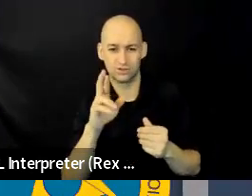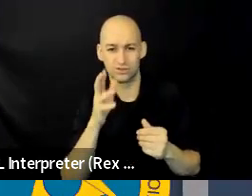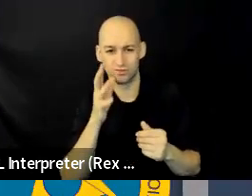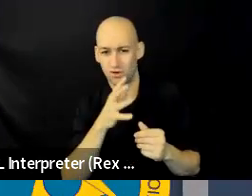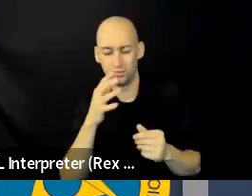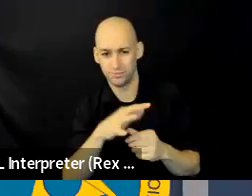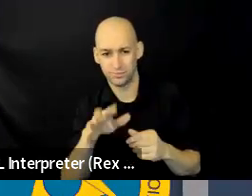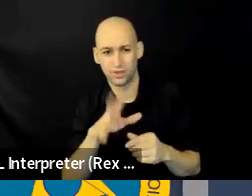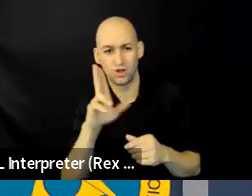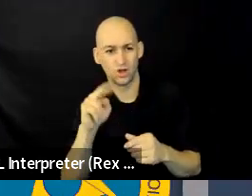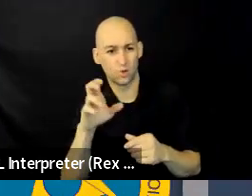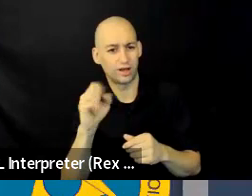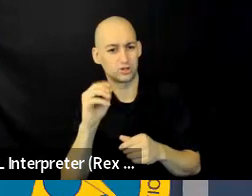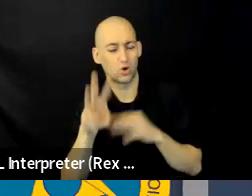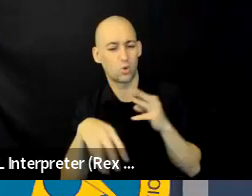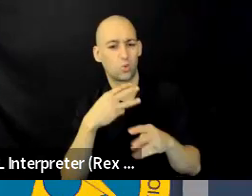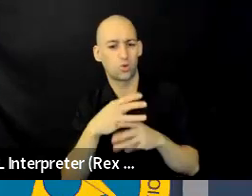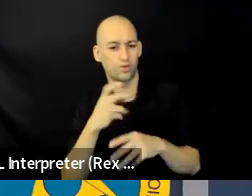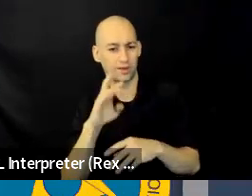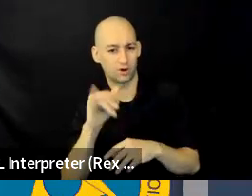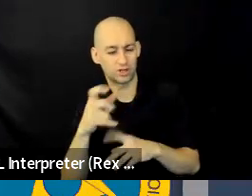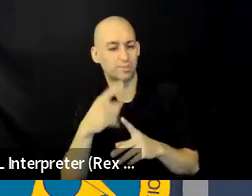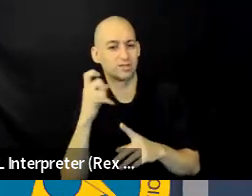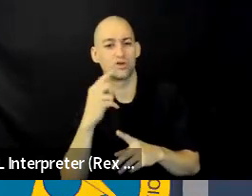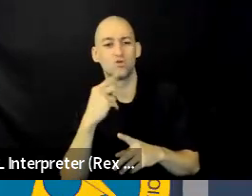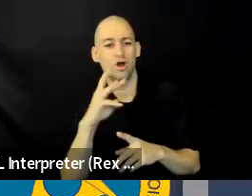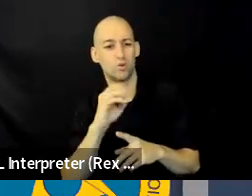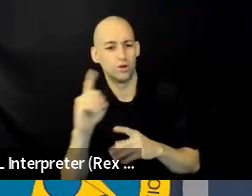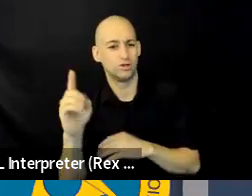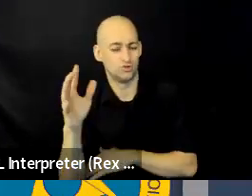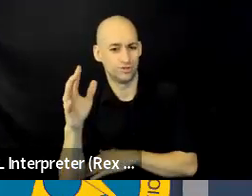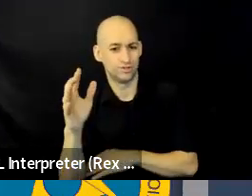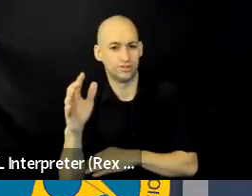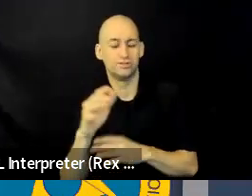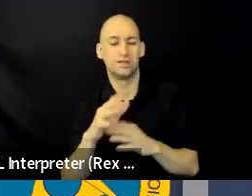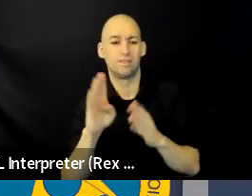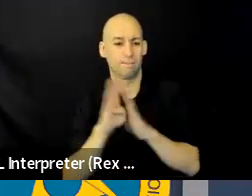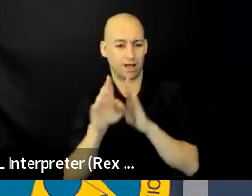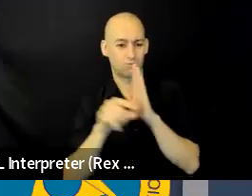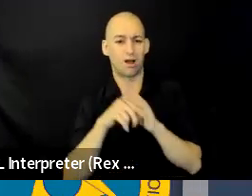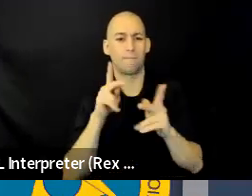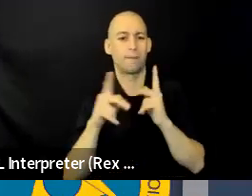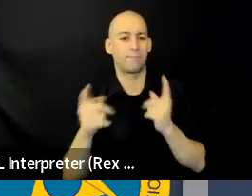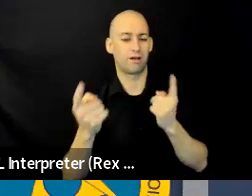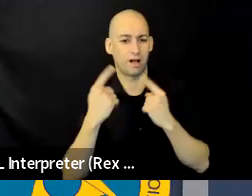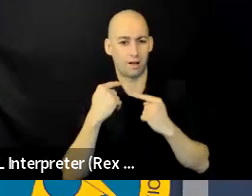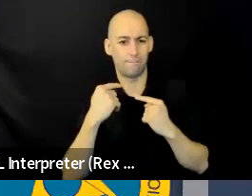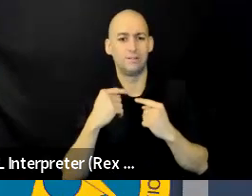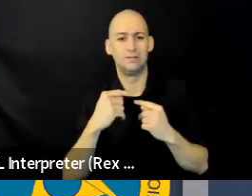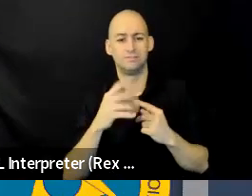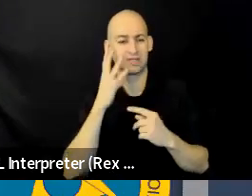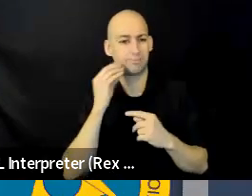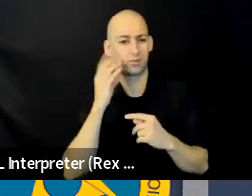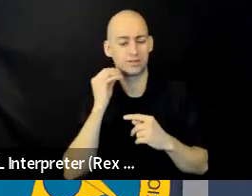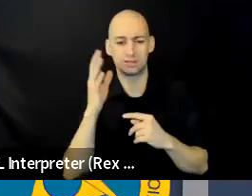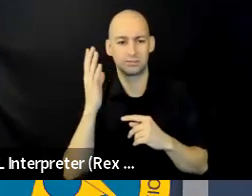Heritage Site, as you heard, because of the redwoods, because of our background, people are coming to our area to experience the glory of what God put on this earth. And